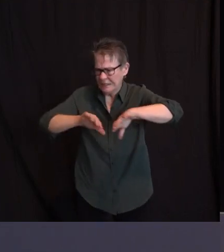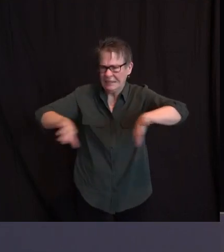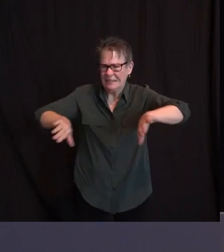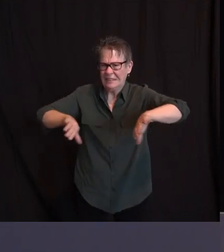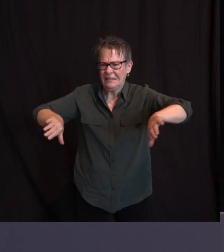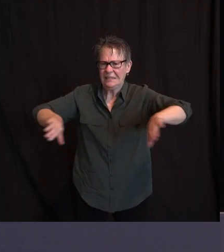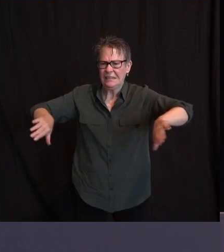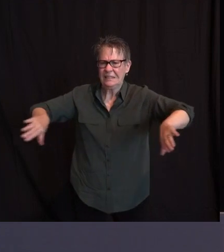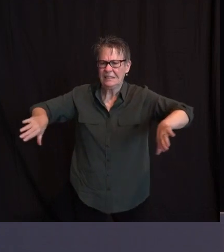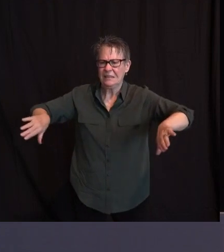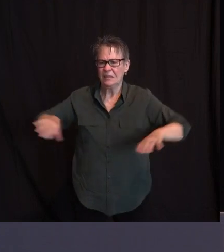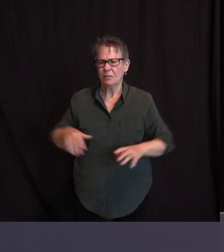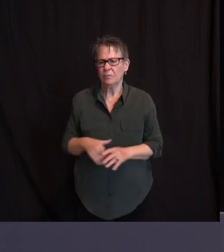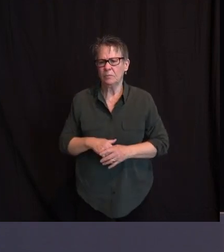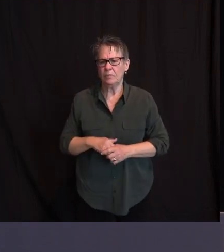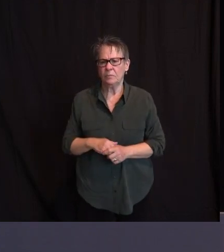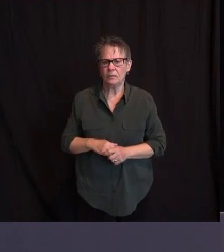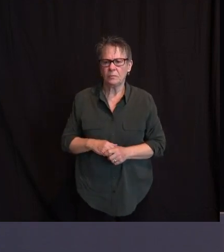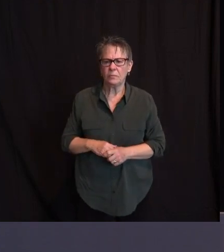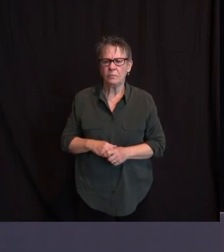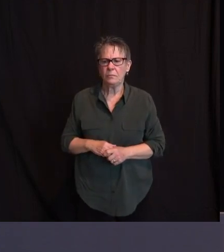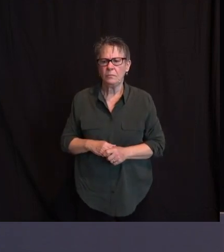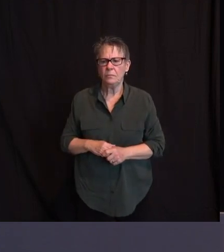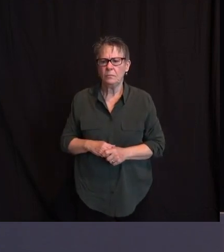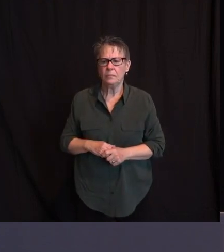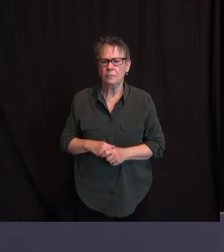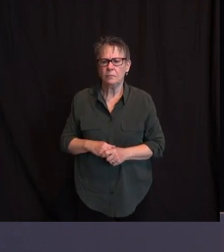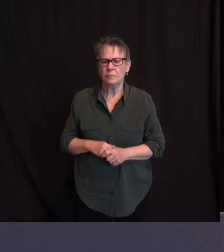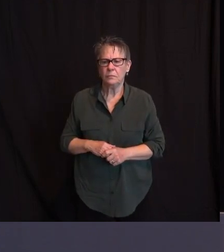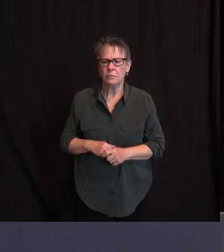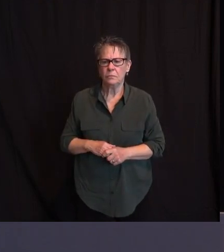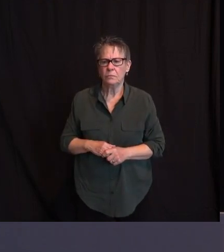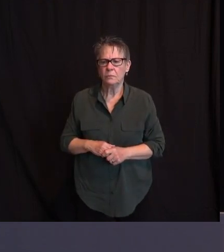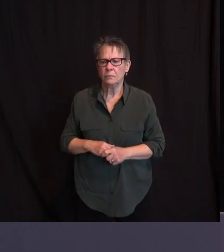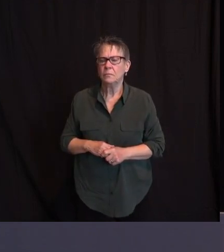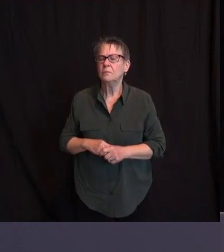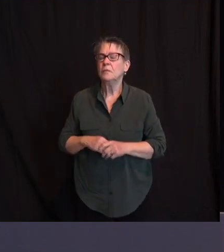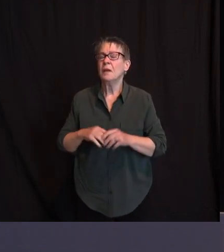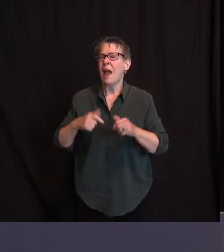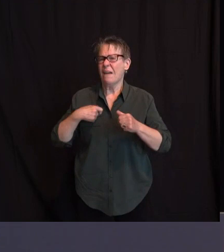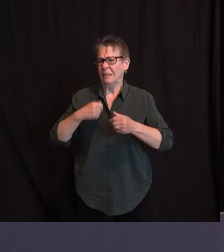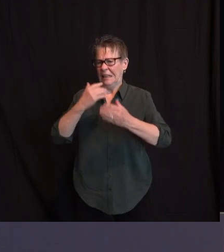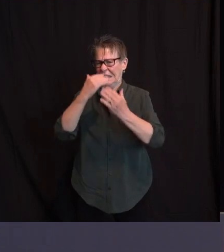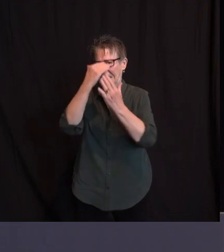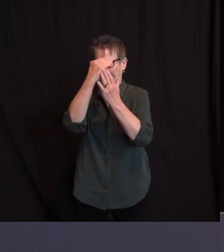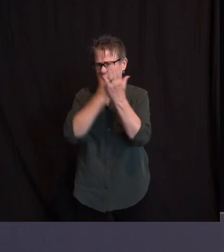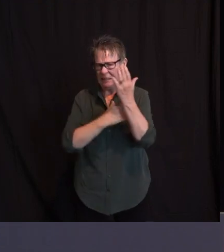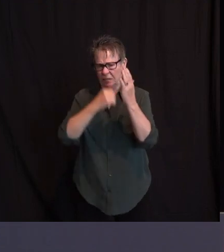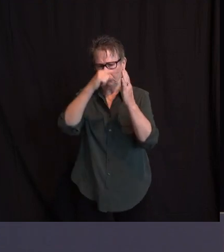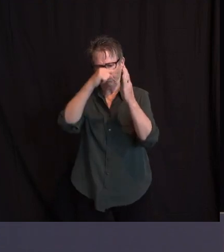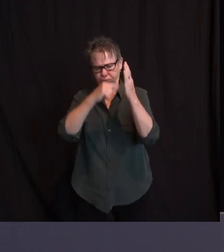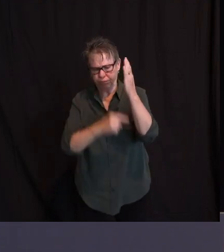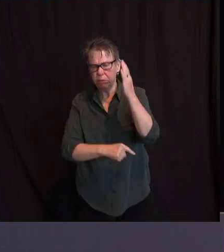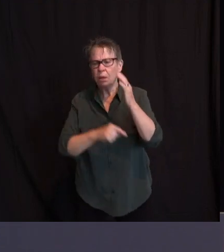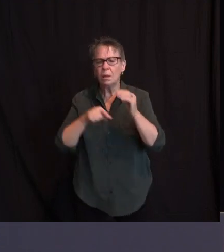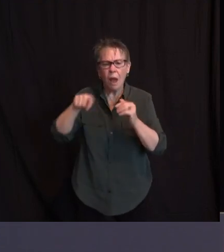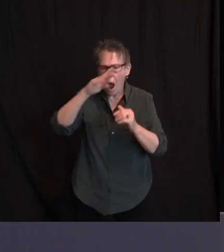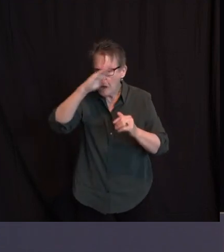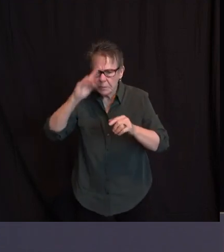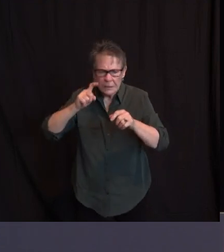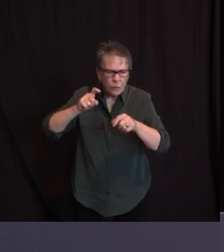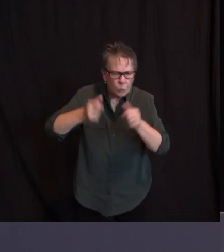of the medications that are in demand, in short supply, and there's actually a task force that's being headed up